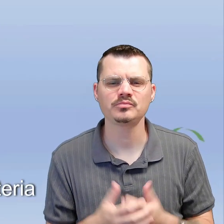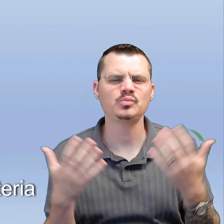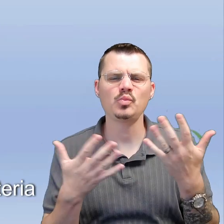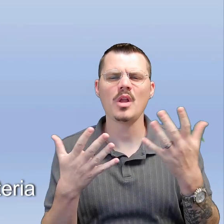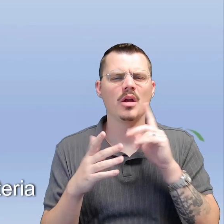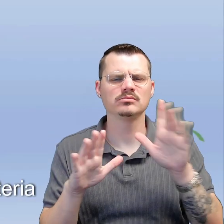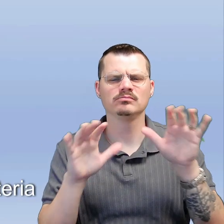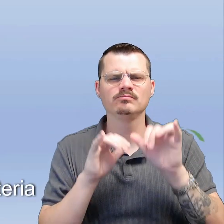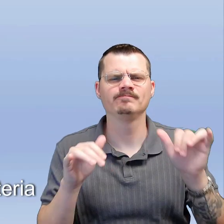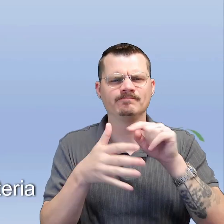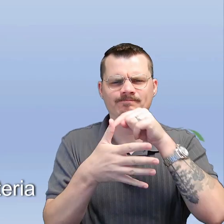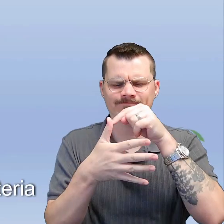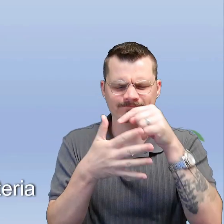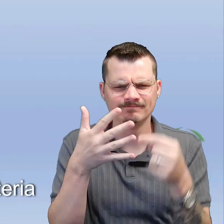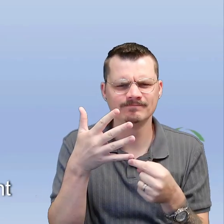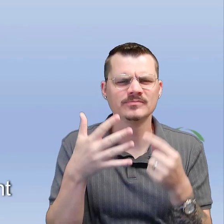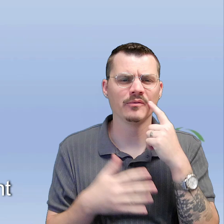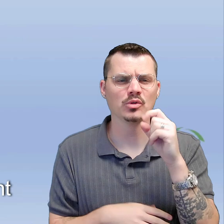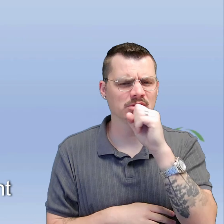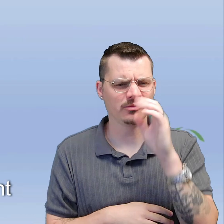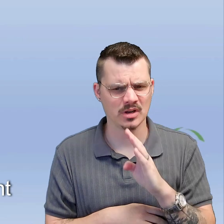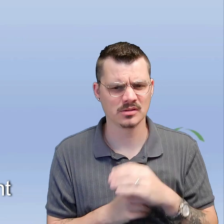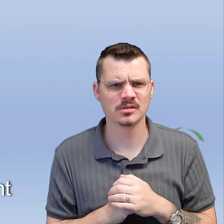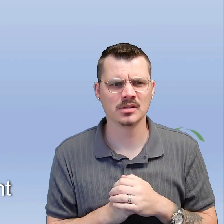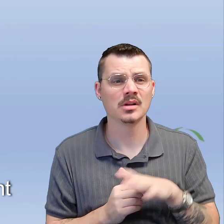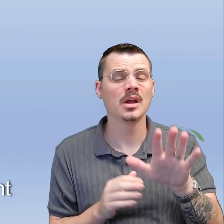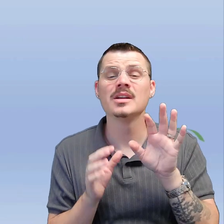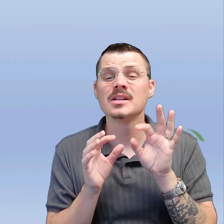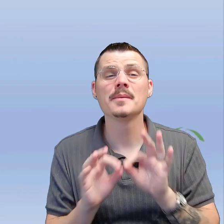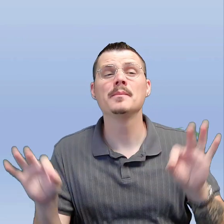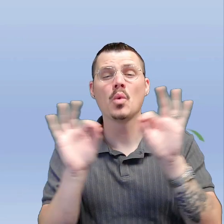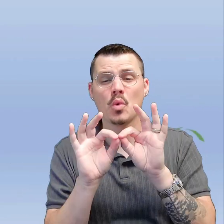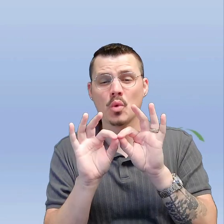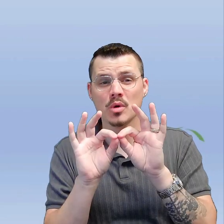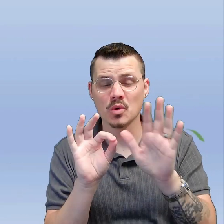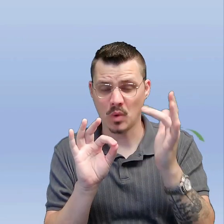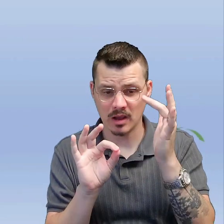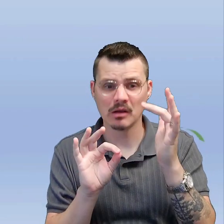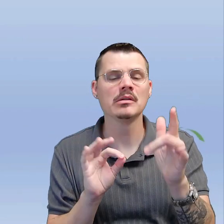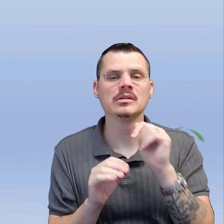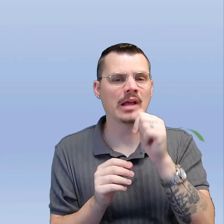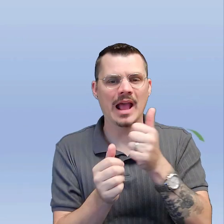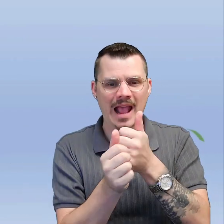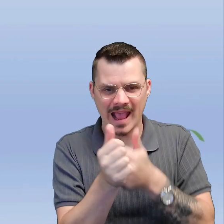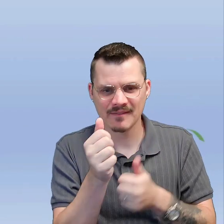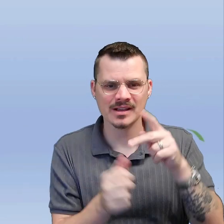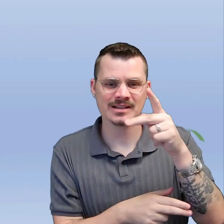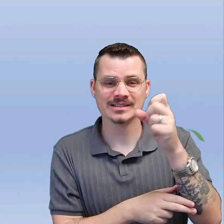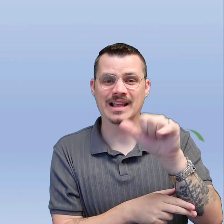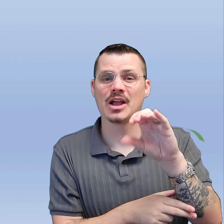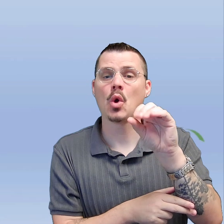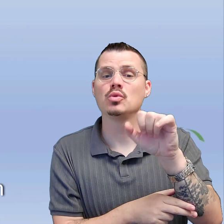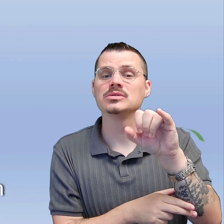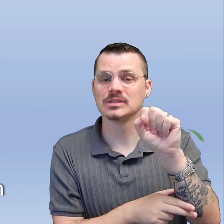What are the standard psychiatric criteria for schizophrenia? This is important because not every